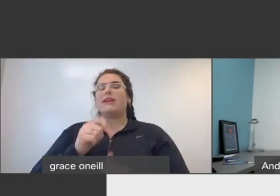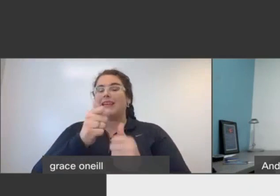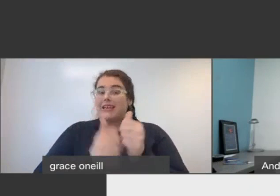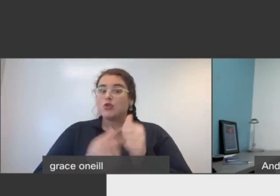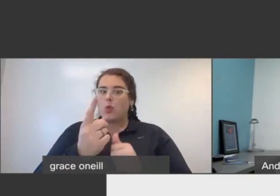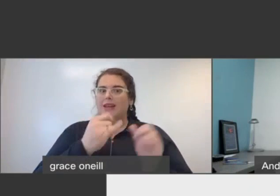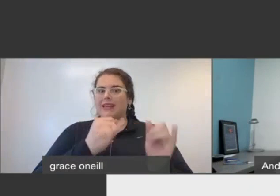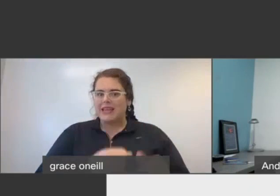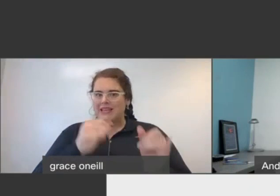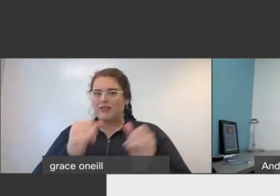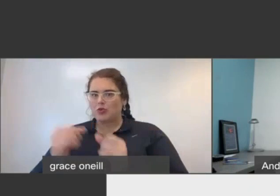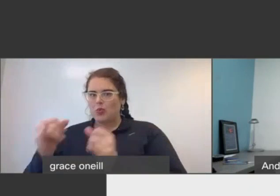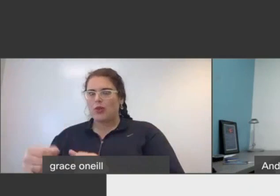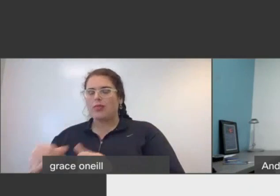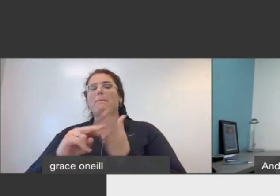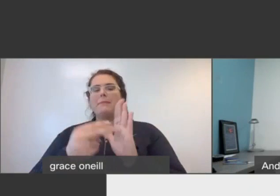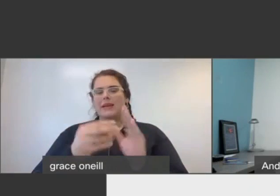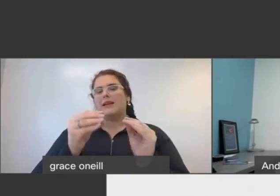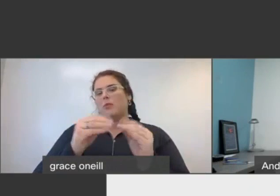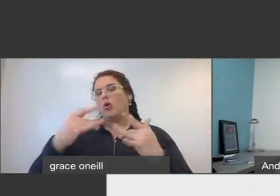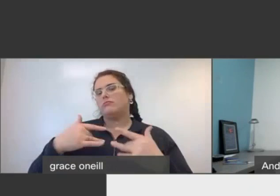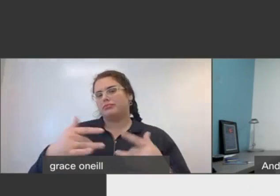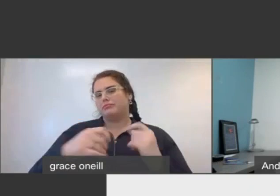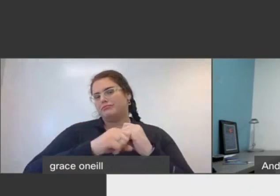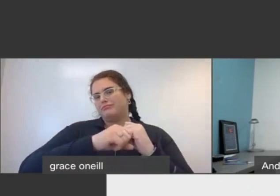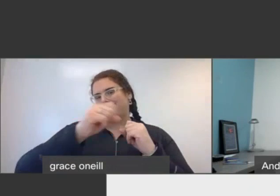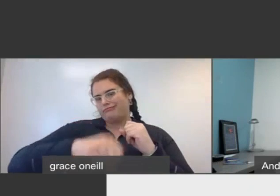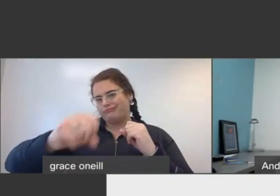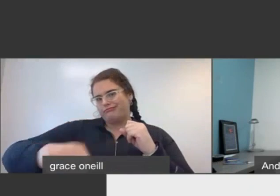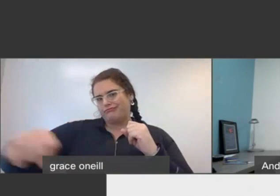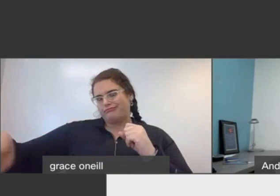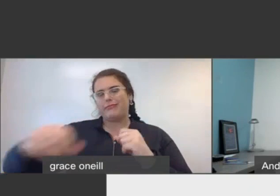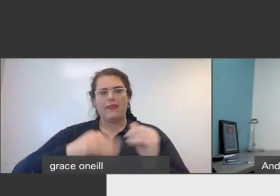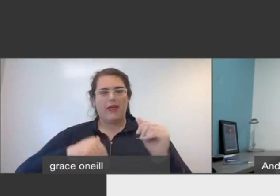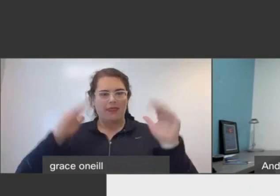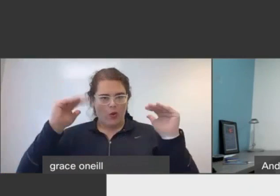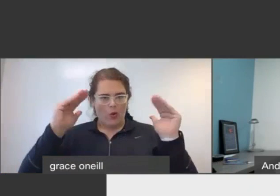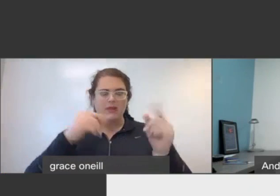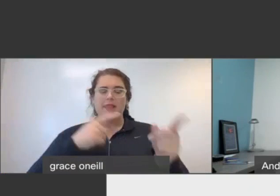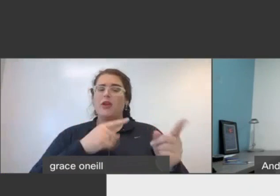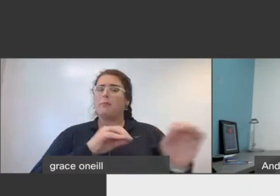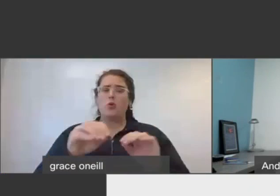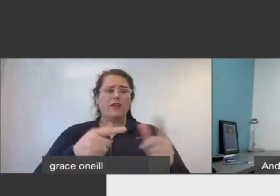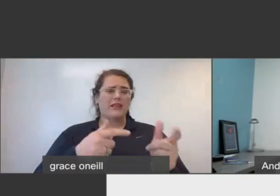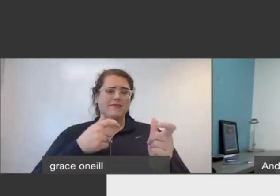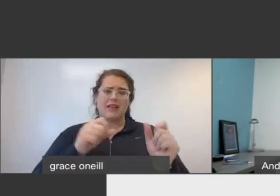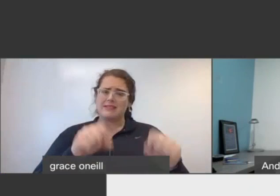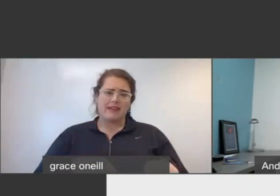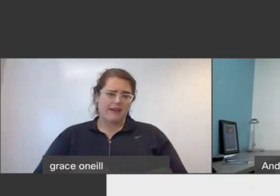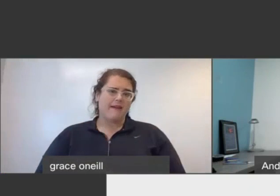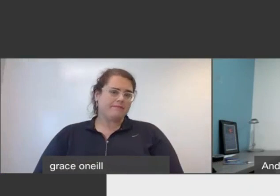causing this to take them more time than they had hoped for. So they are moving as fast as they can.